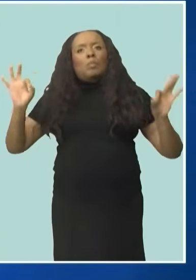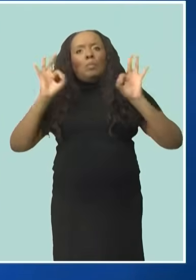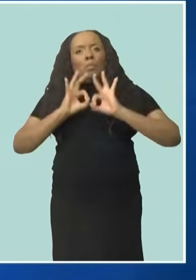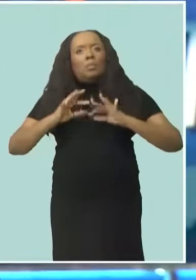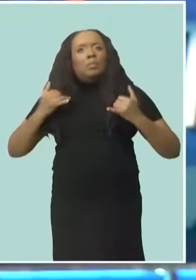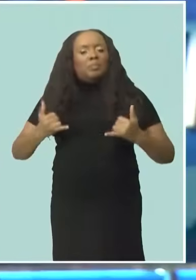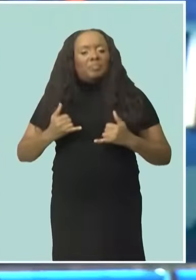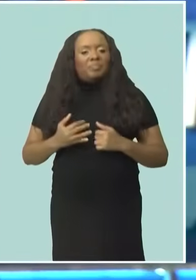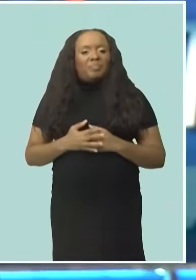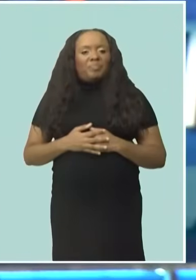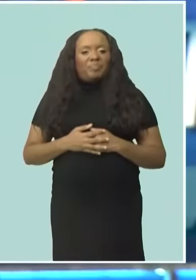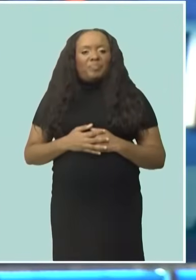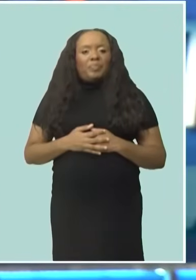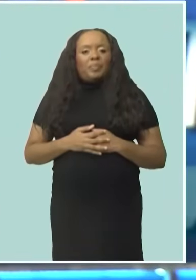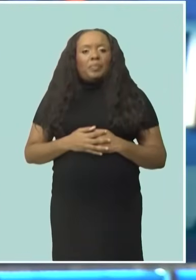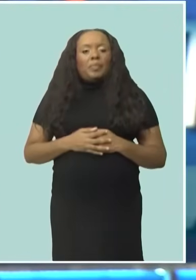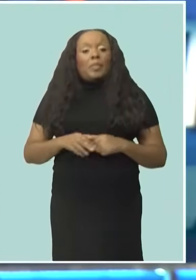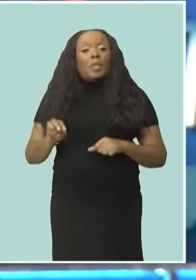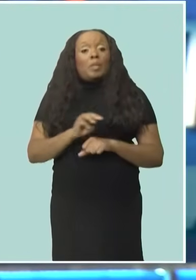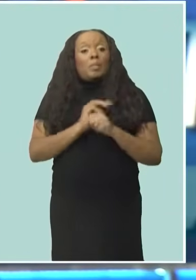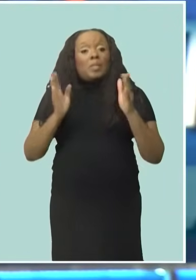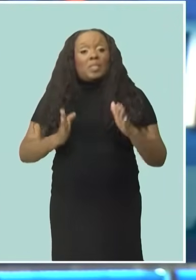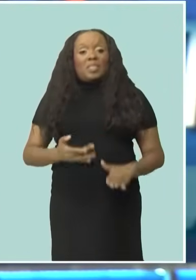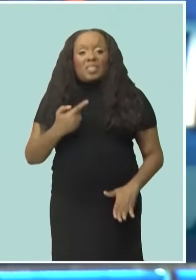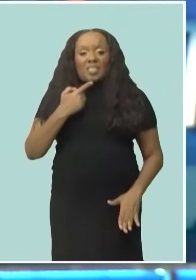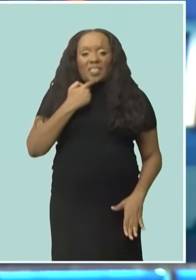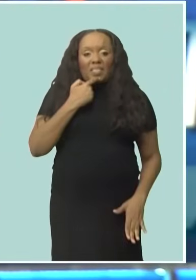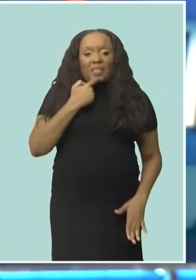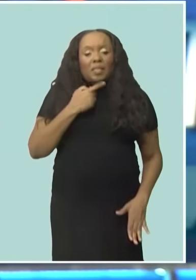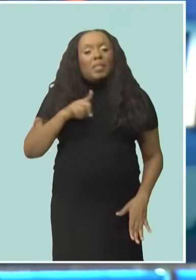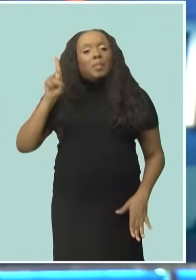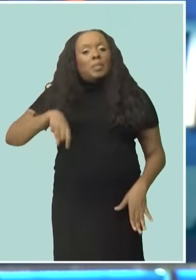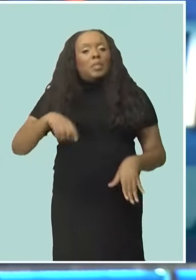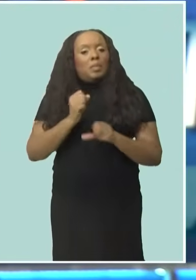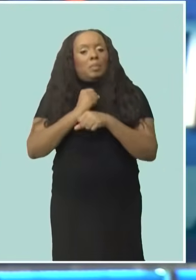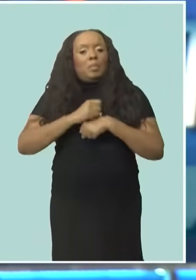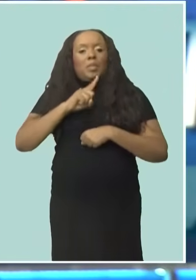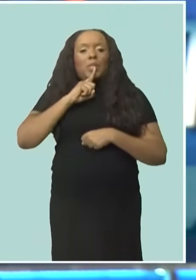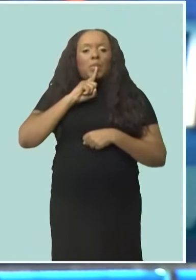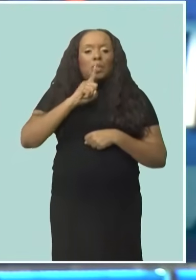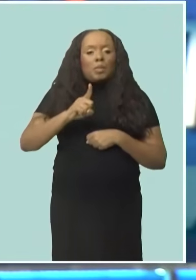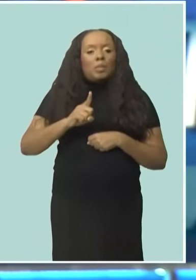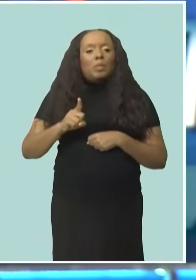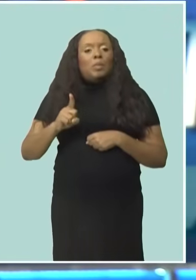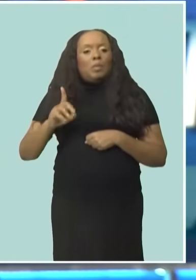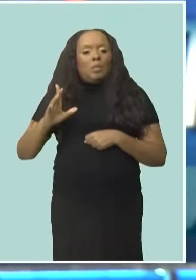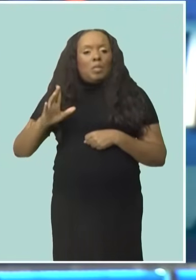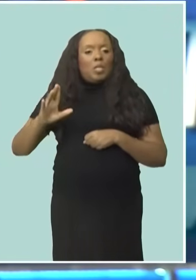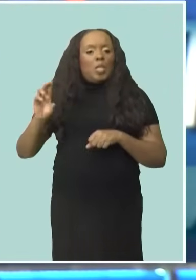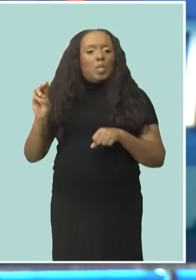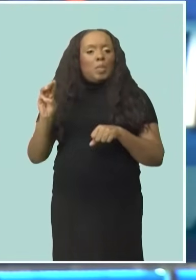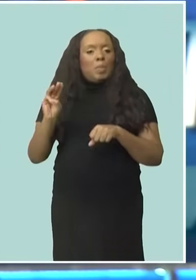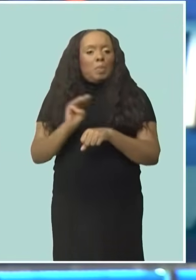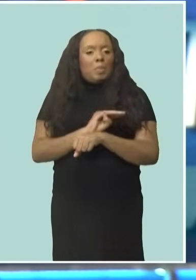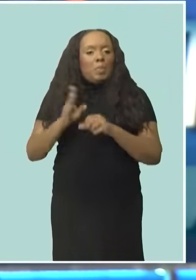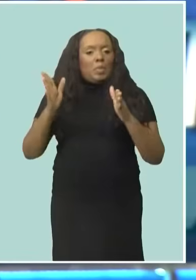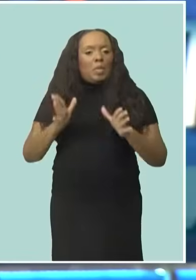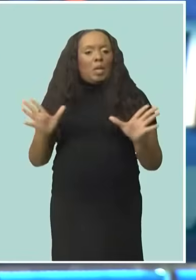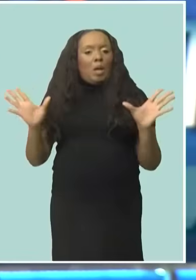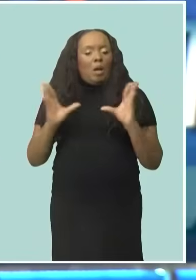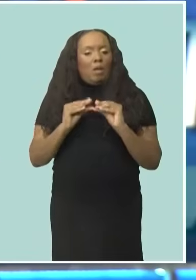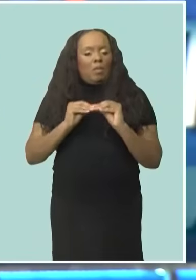moment. The minister adds that measures must be taken to ensure the inaugural ministerial